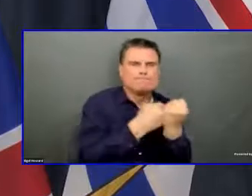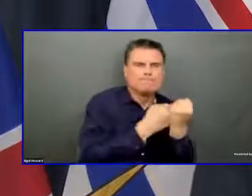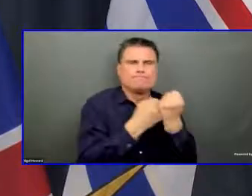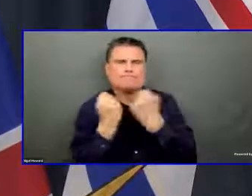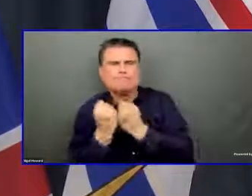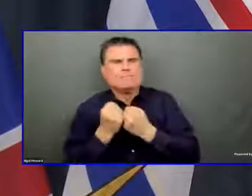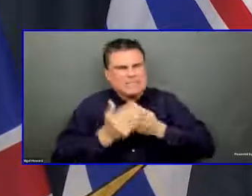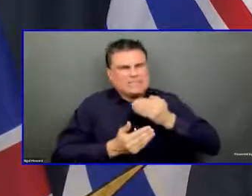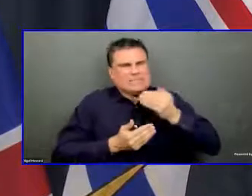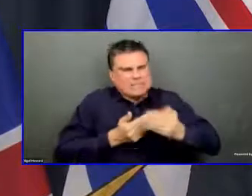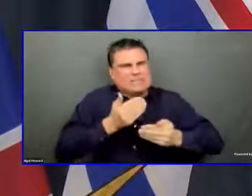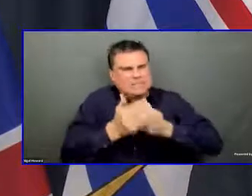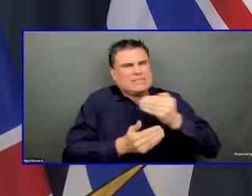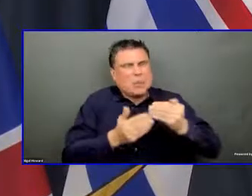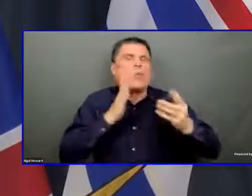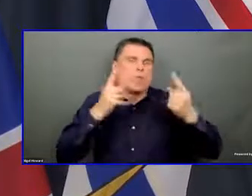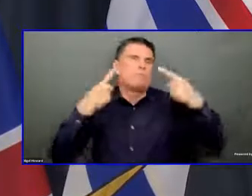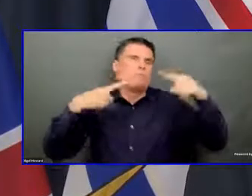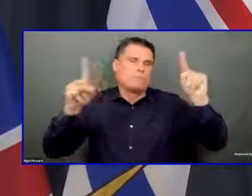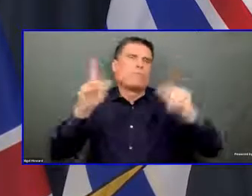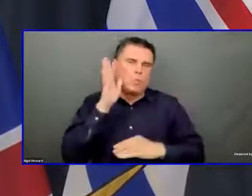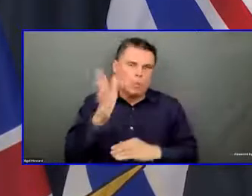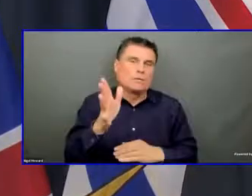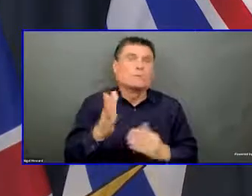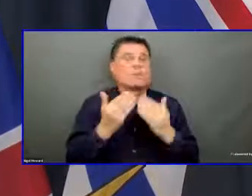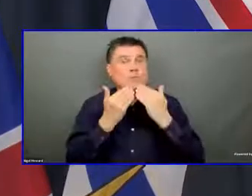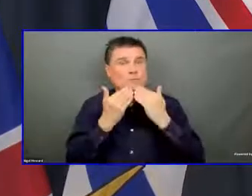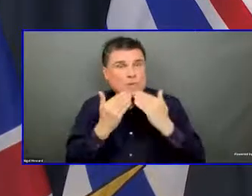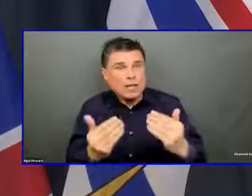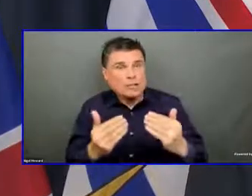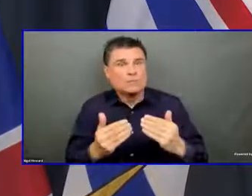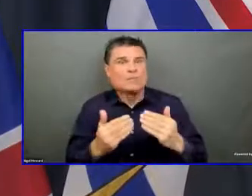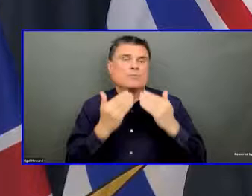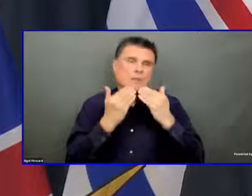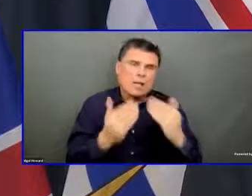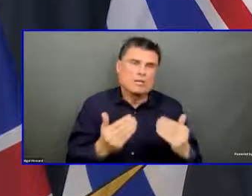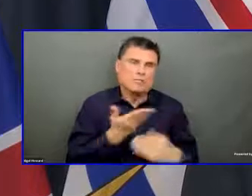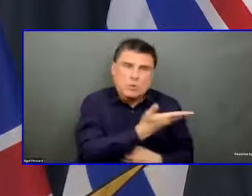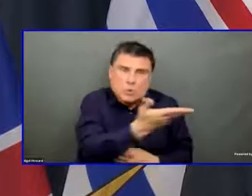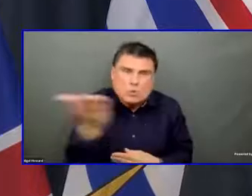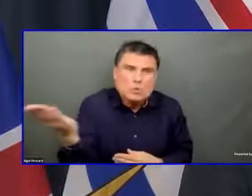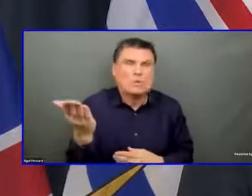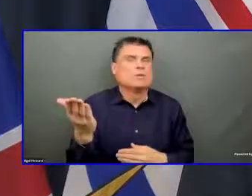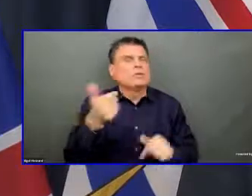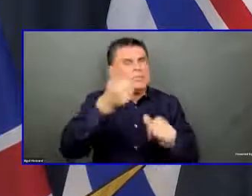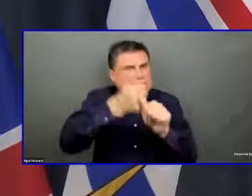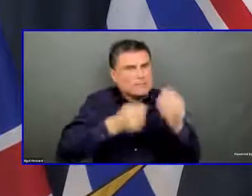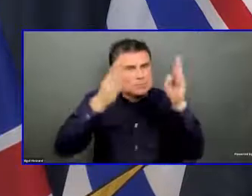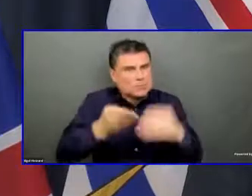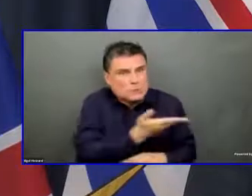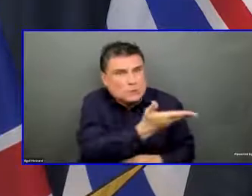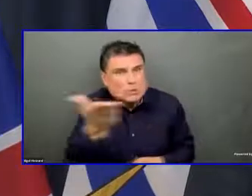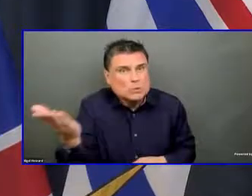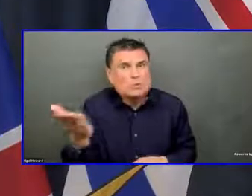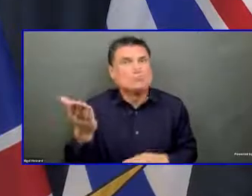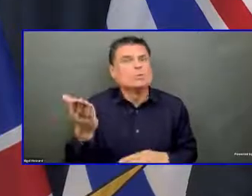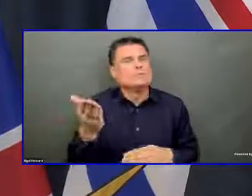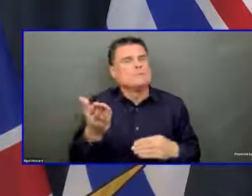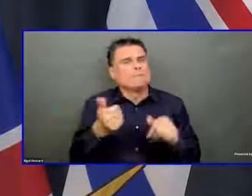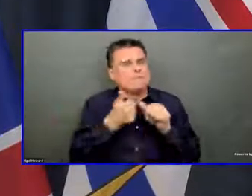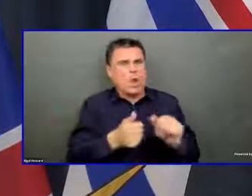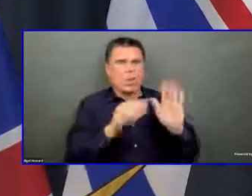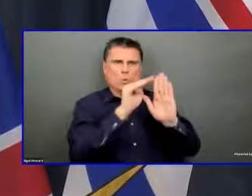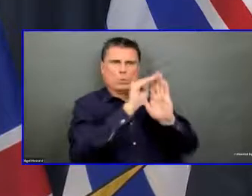province who has stepped up for the ones they've loved and stepped up for the ones they don't know. Thank you, thank you, thank